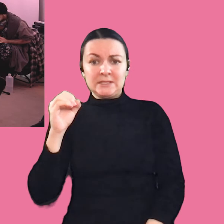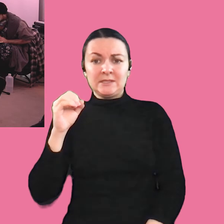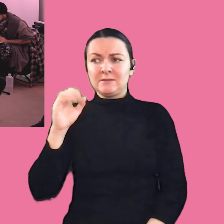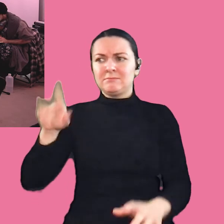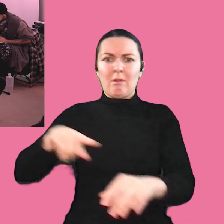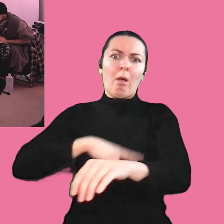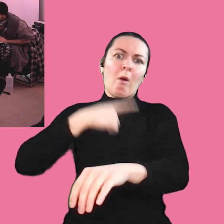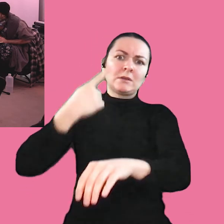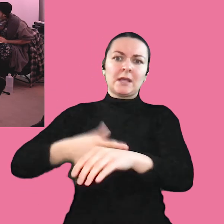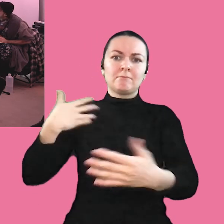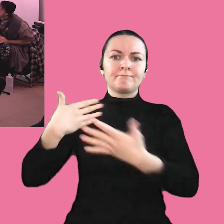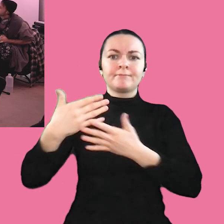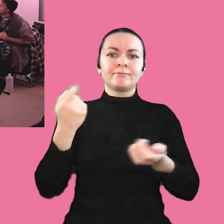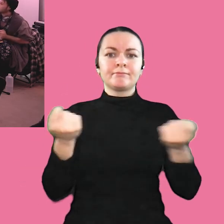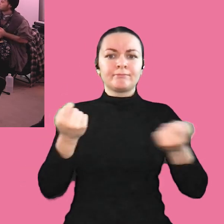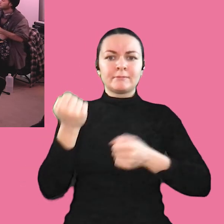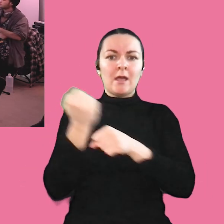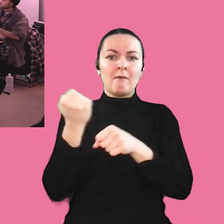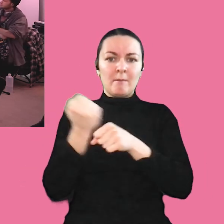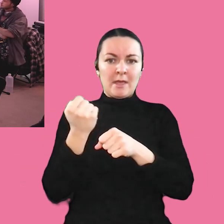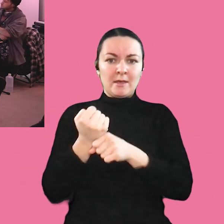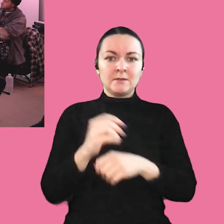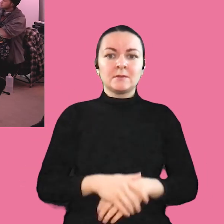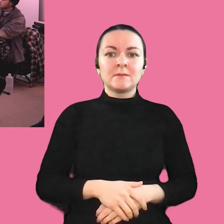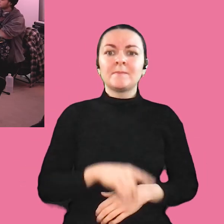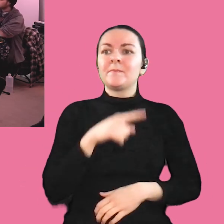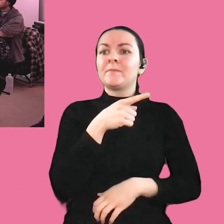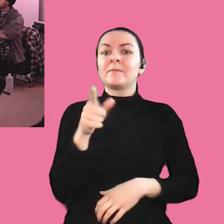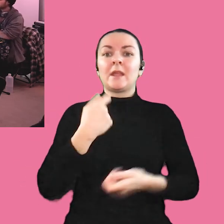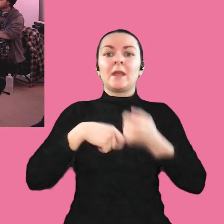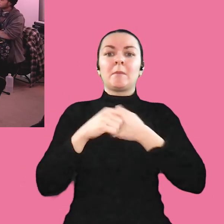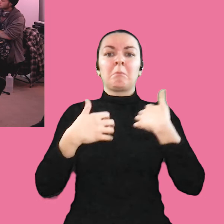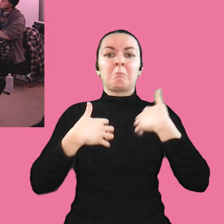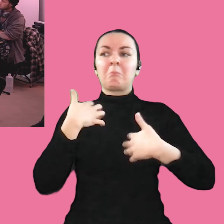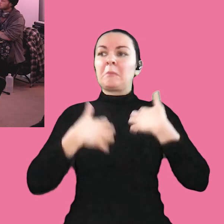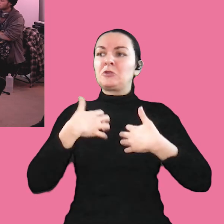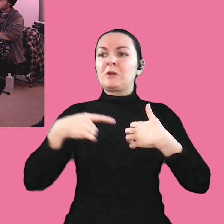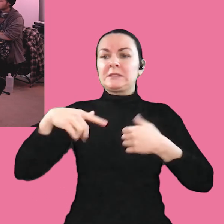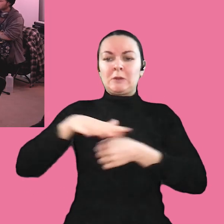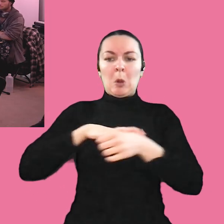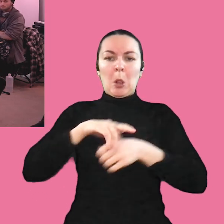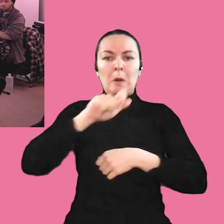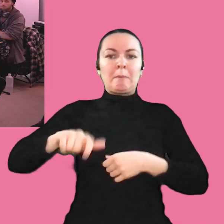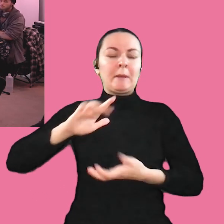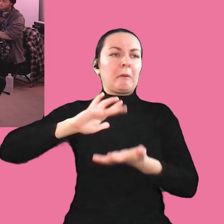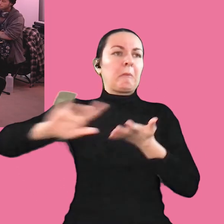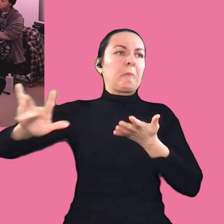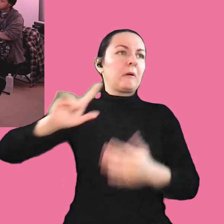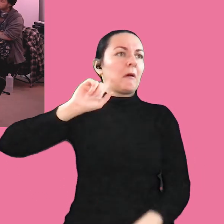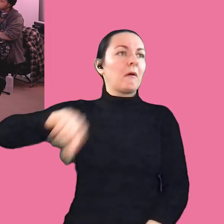long time, that they had stopped kind of acting in the interests of the local